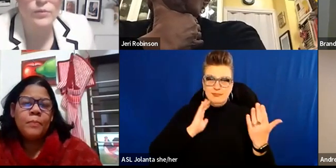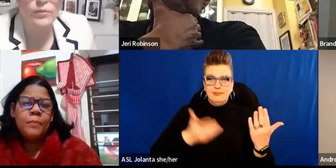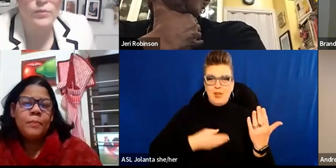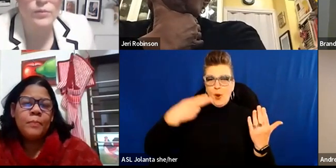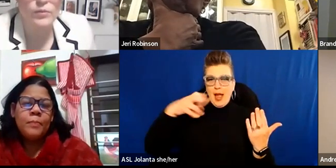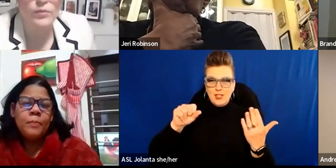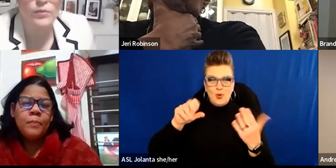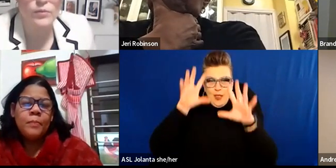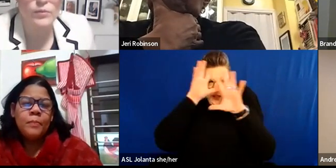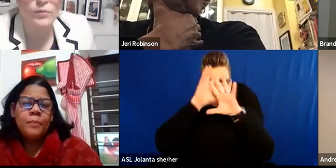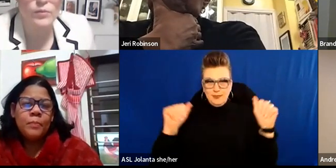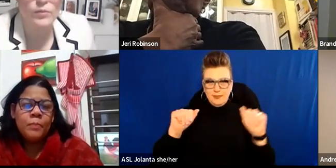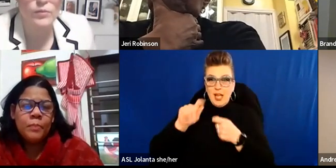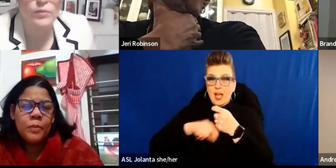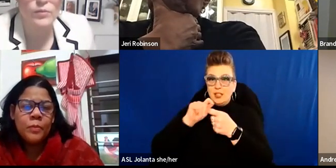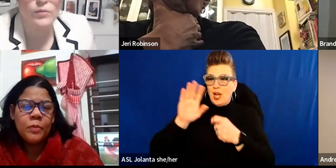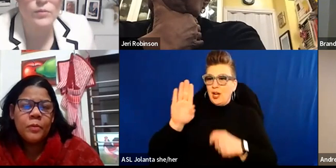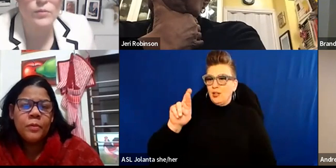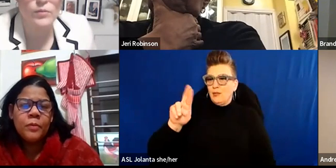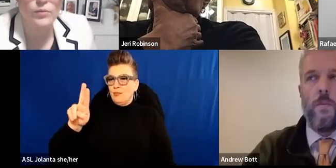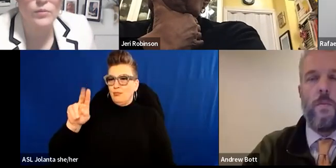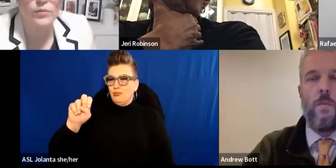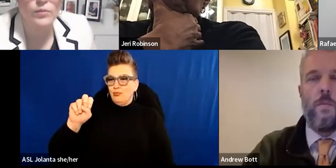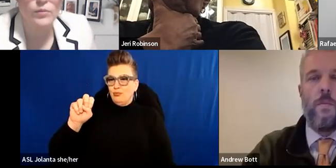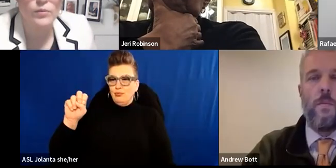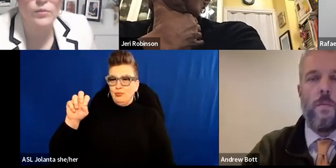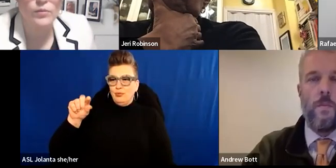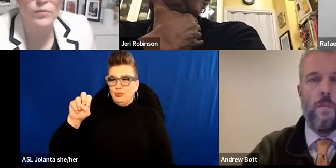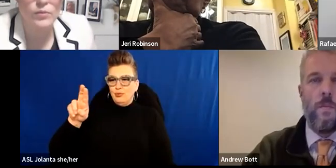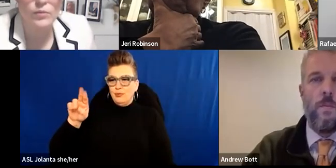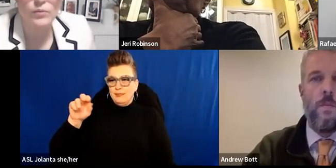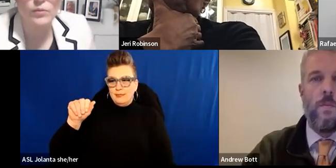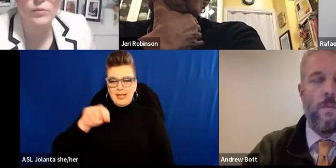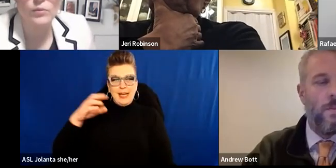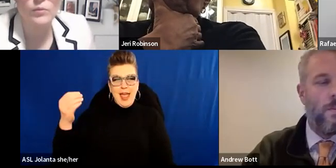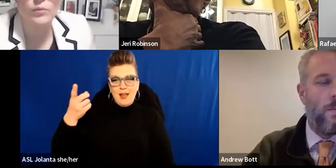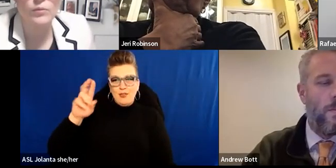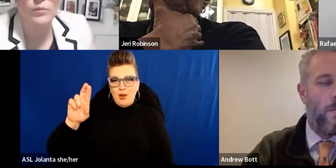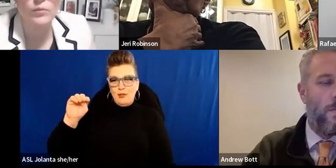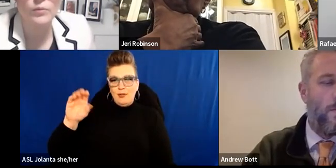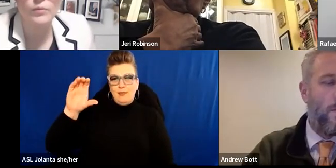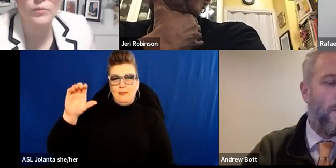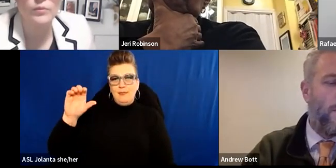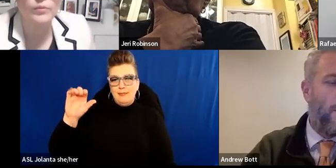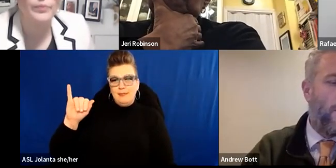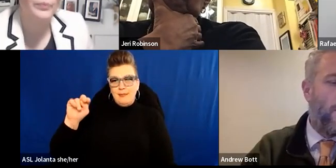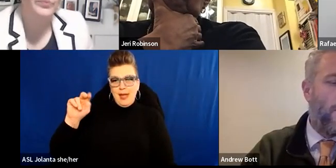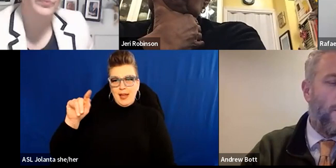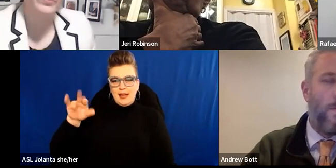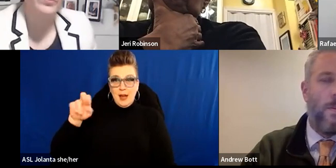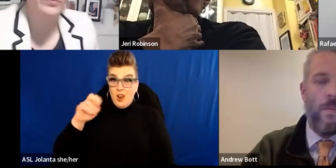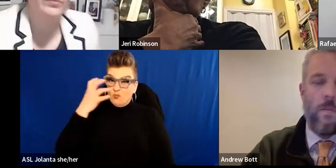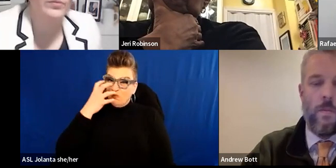in particular dr brugerman and dr mcintyre who worked the past two